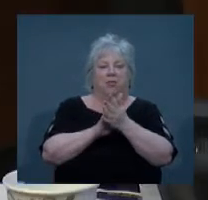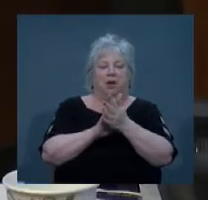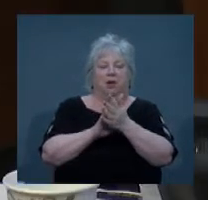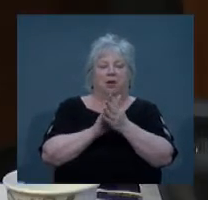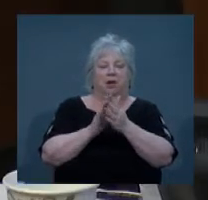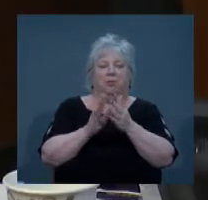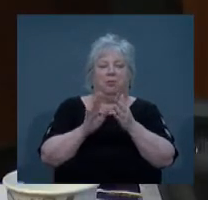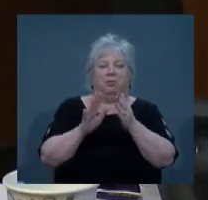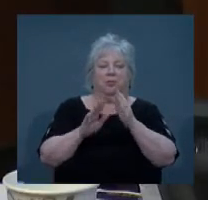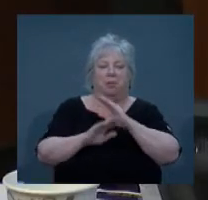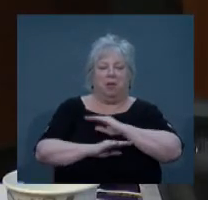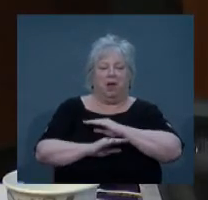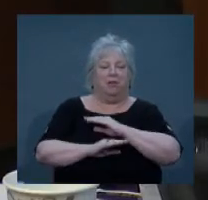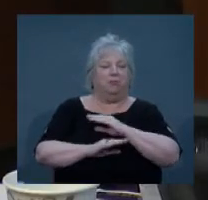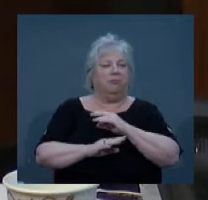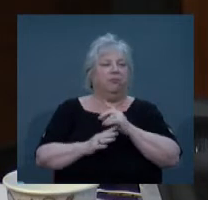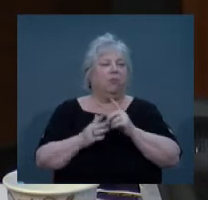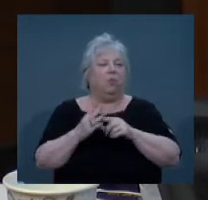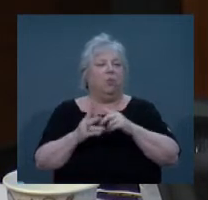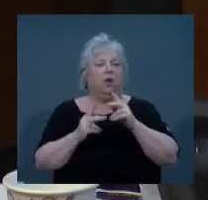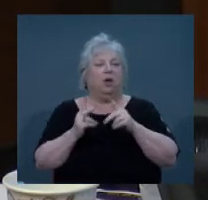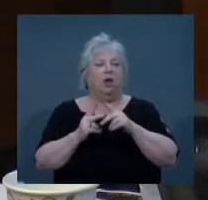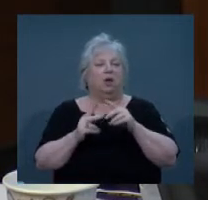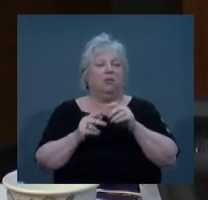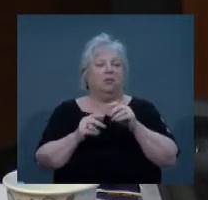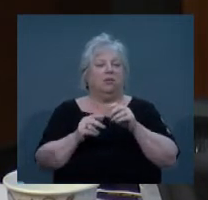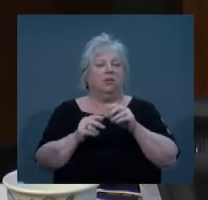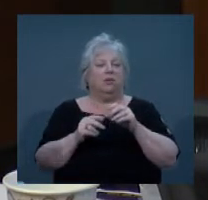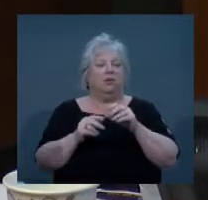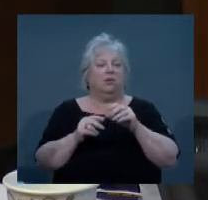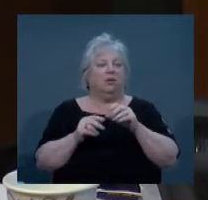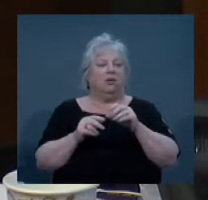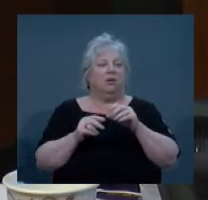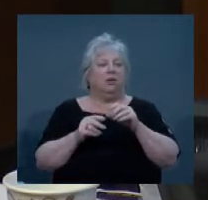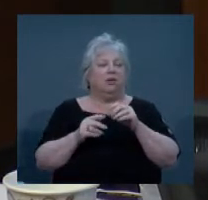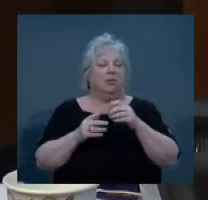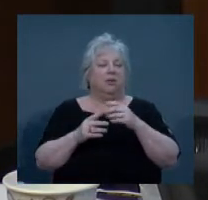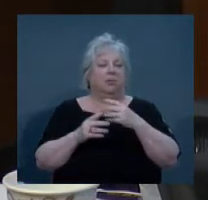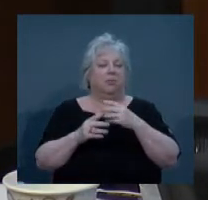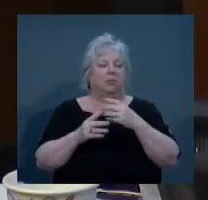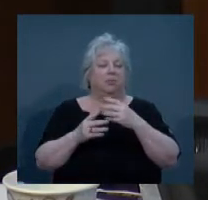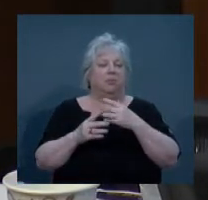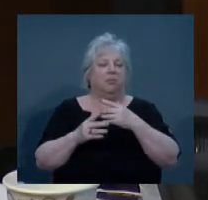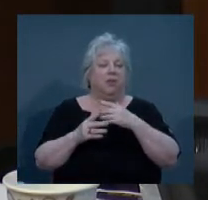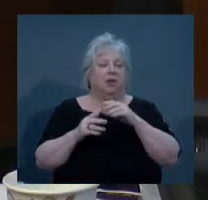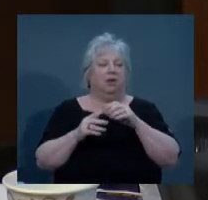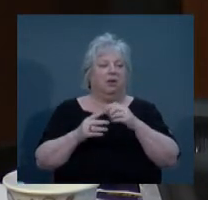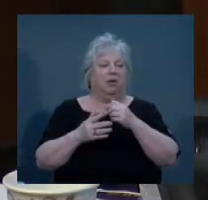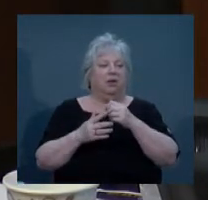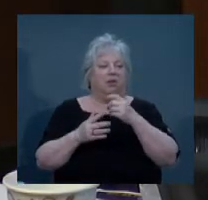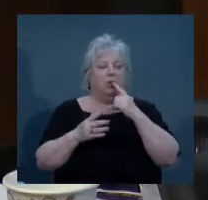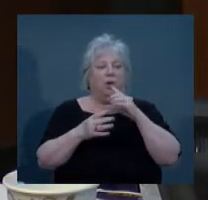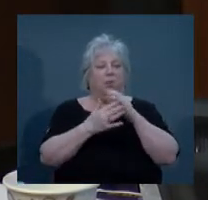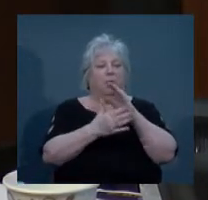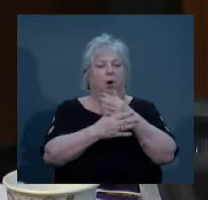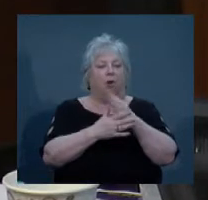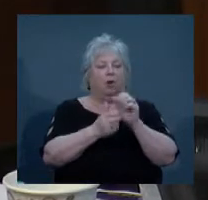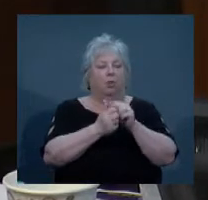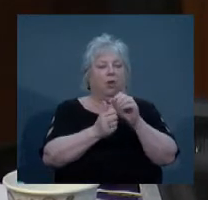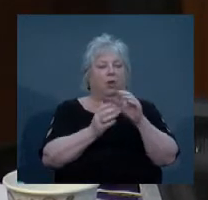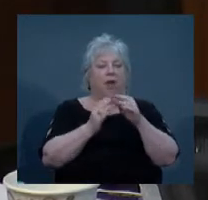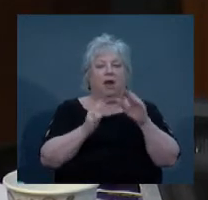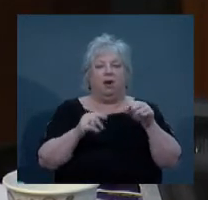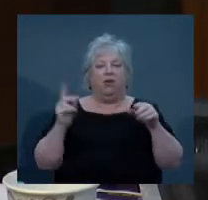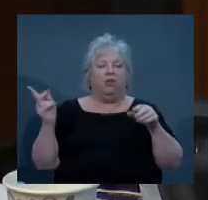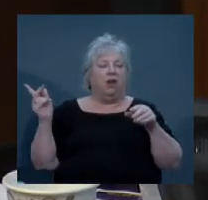that happens, what kind of supportive services do we have in place to help relocate those people? Do we partner with the Housing Alliance, or do we use